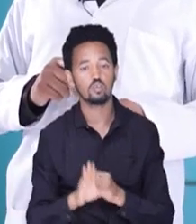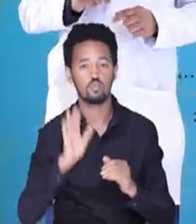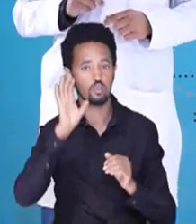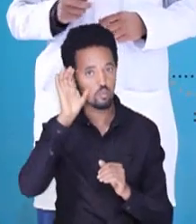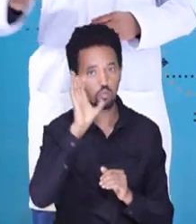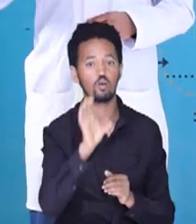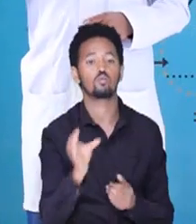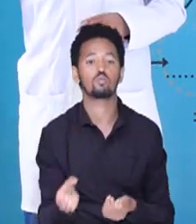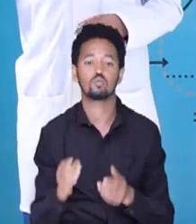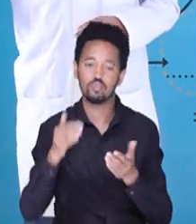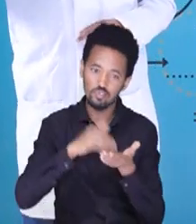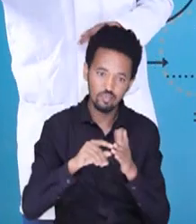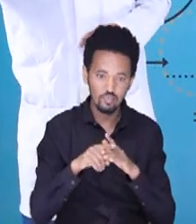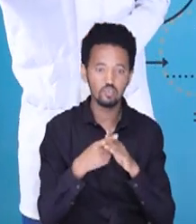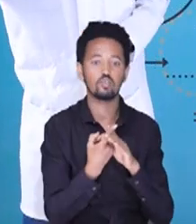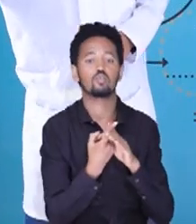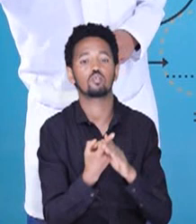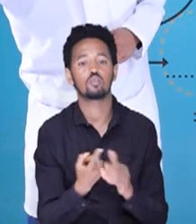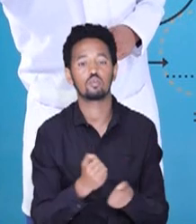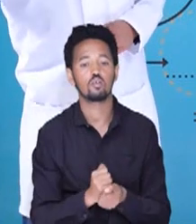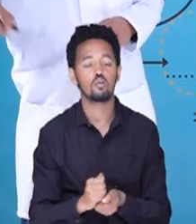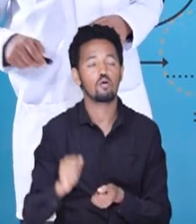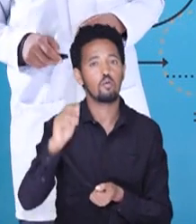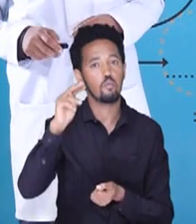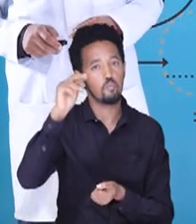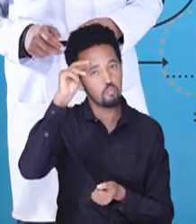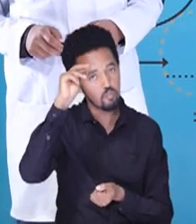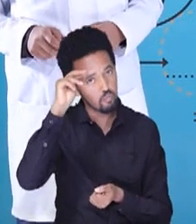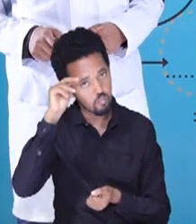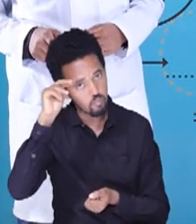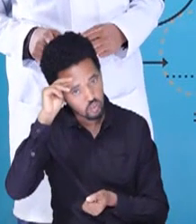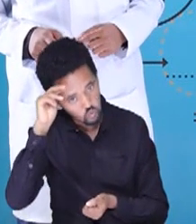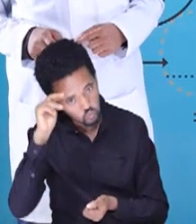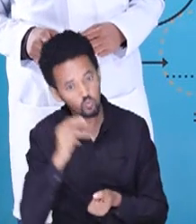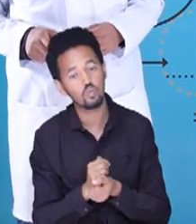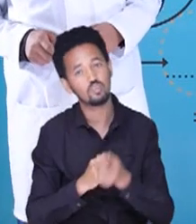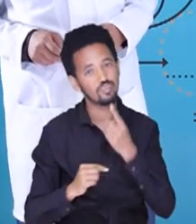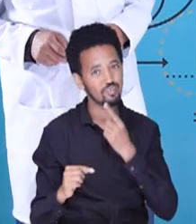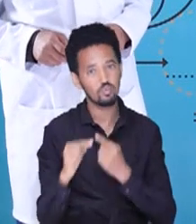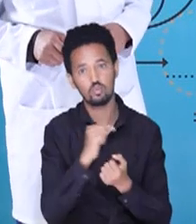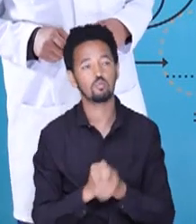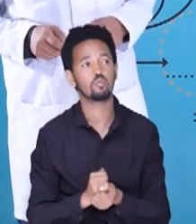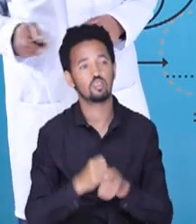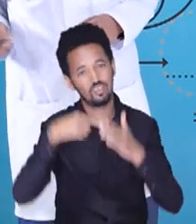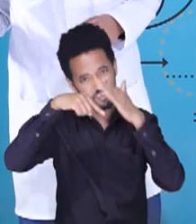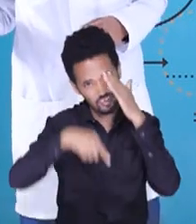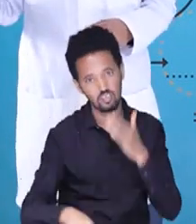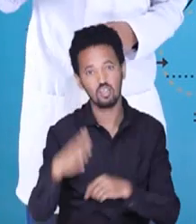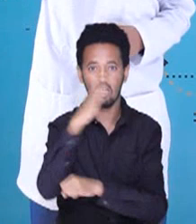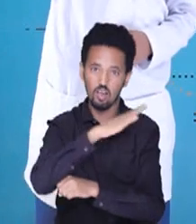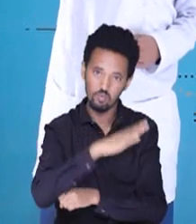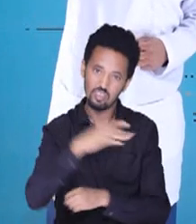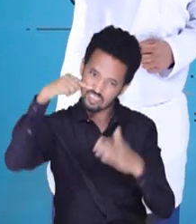power struggle and foreign attack from Manchuria, the Ming dynasty was declined. After